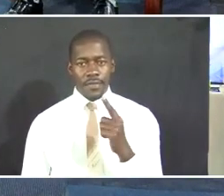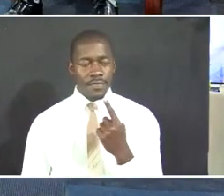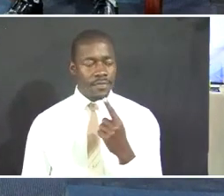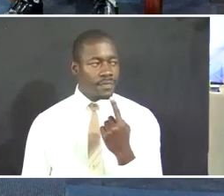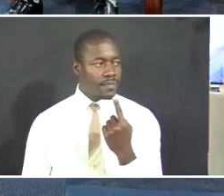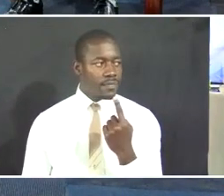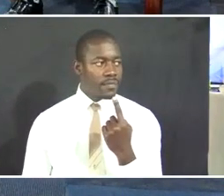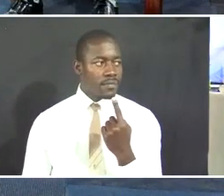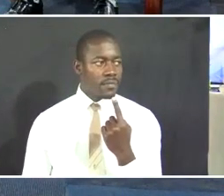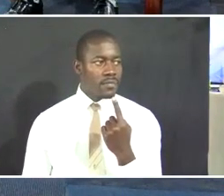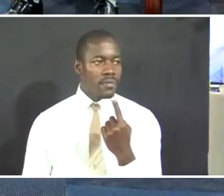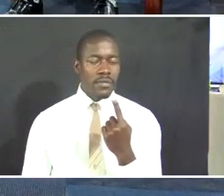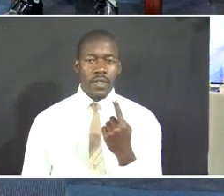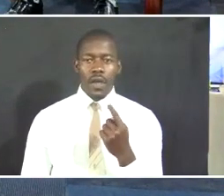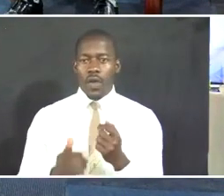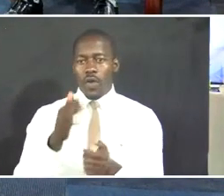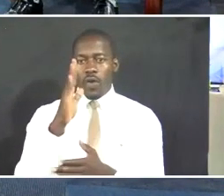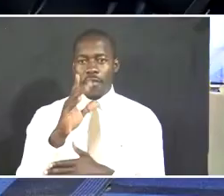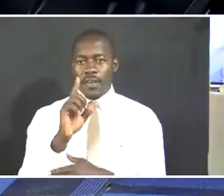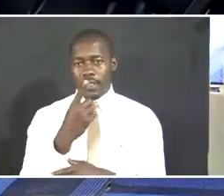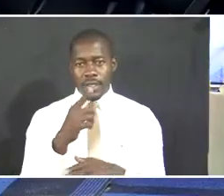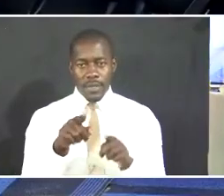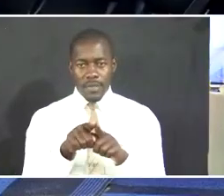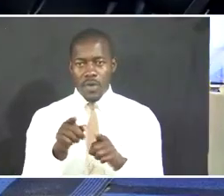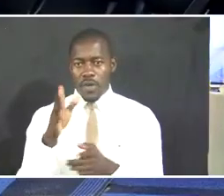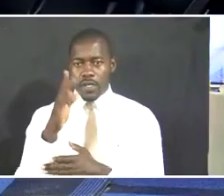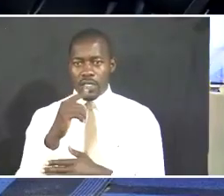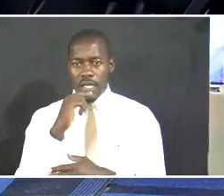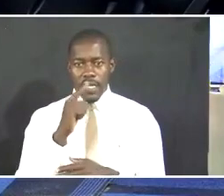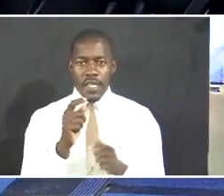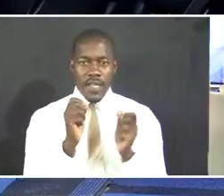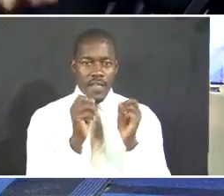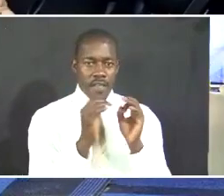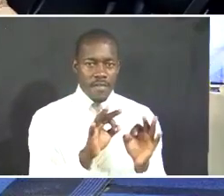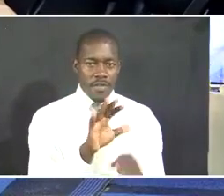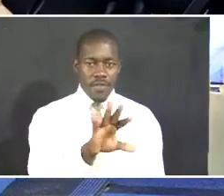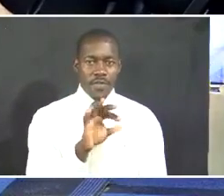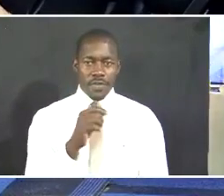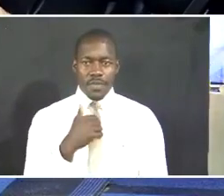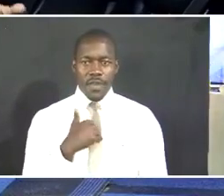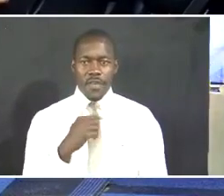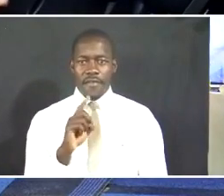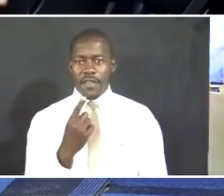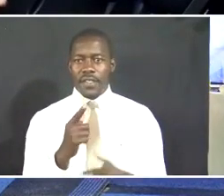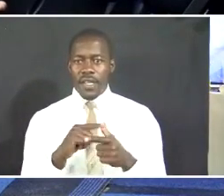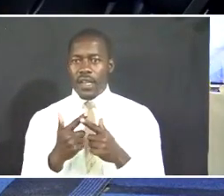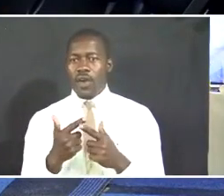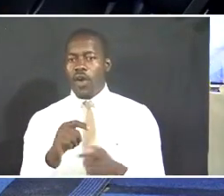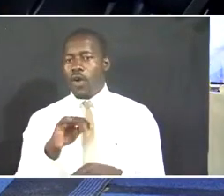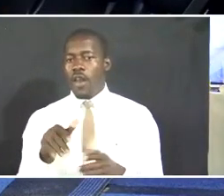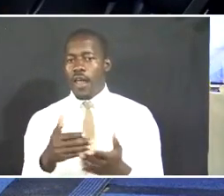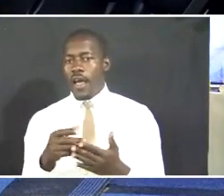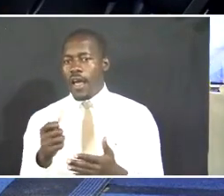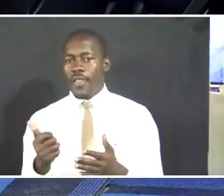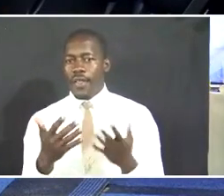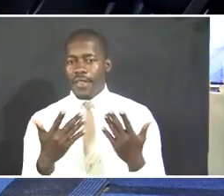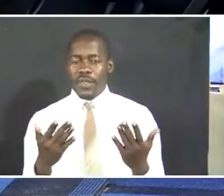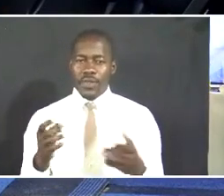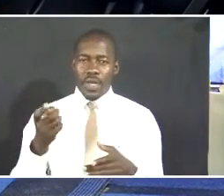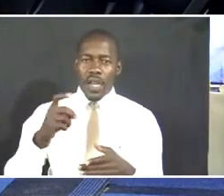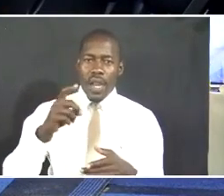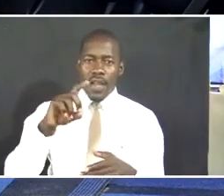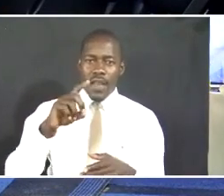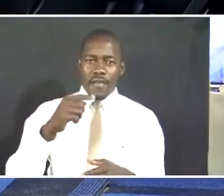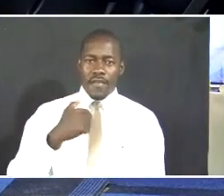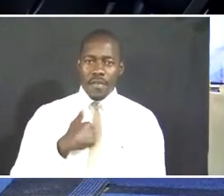perspective. Put God first, and God says that if you put me first, all other things will be added unto you. Sometimes we put things in